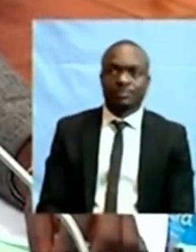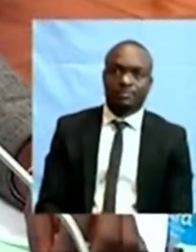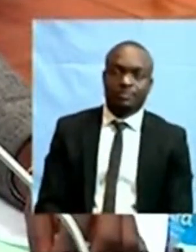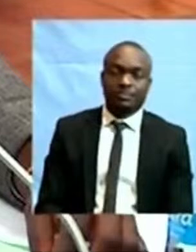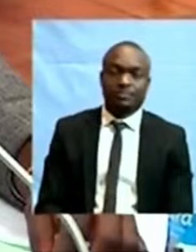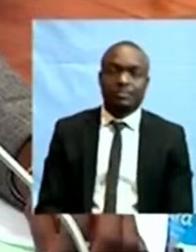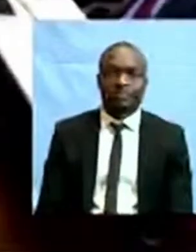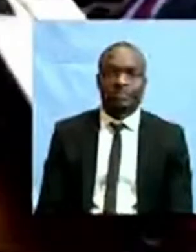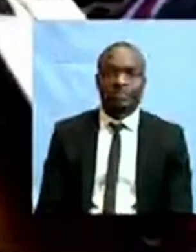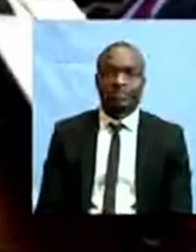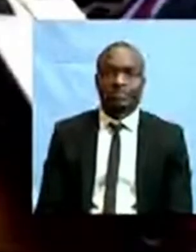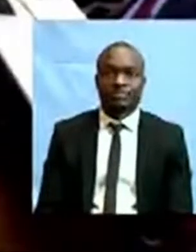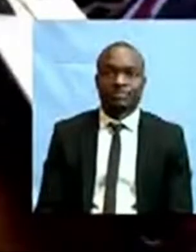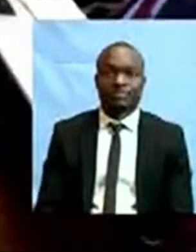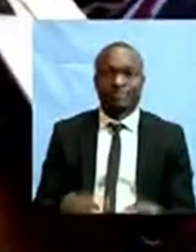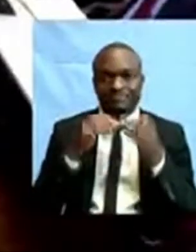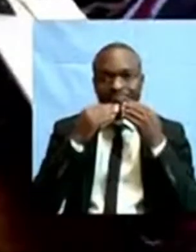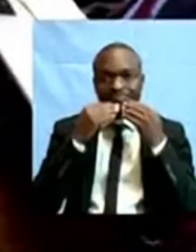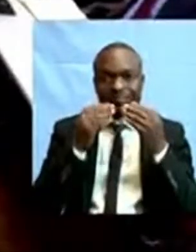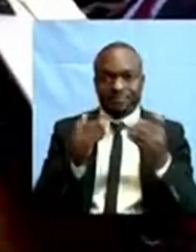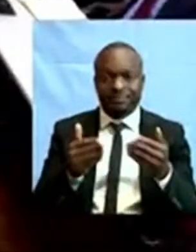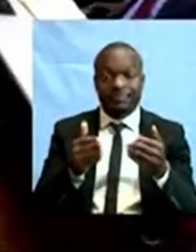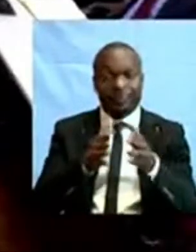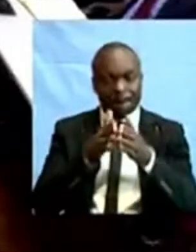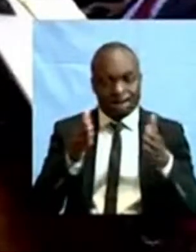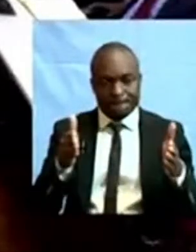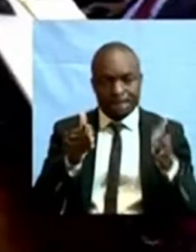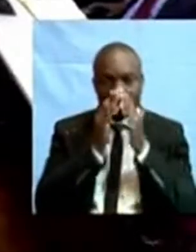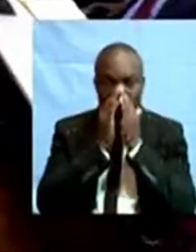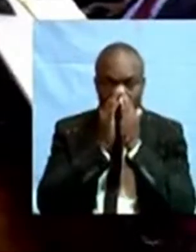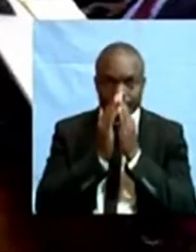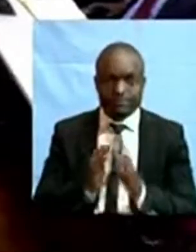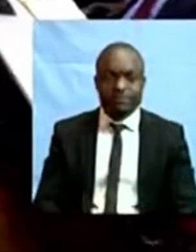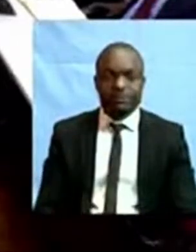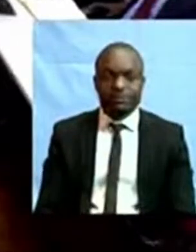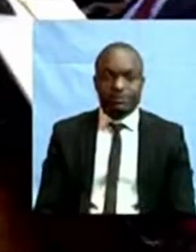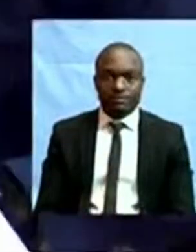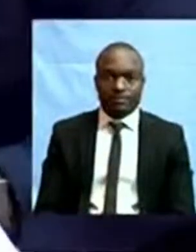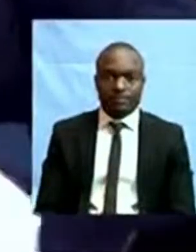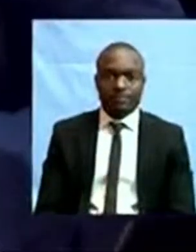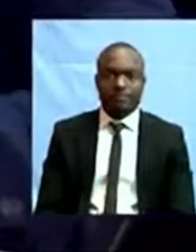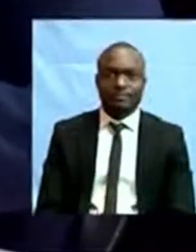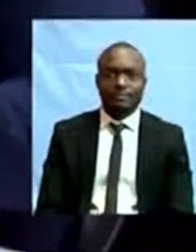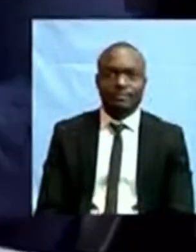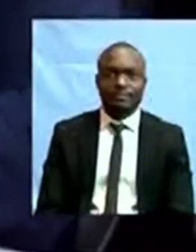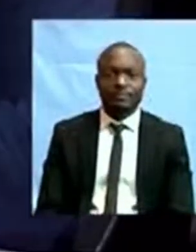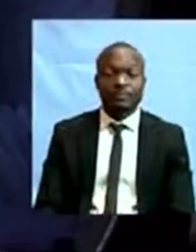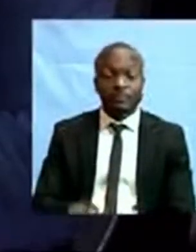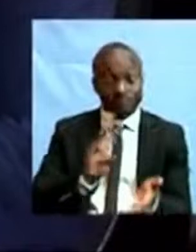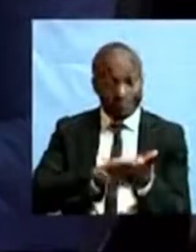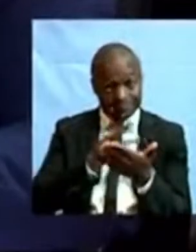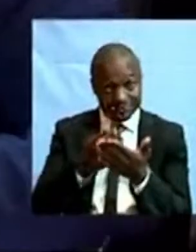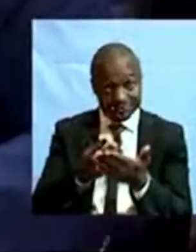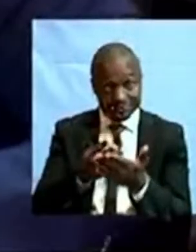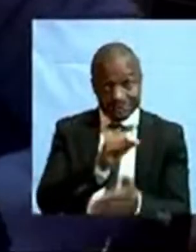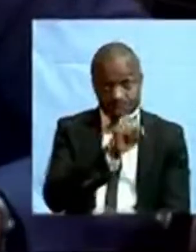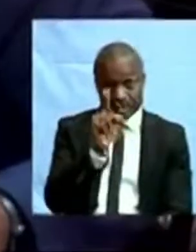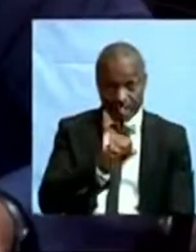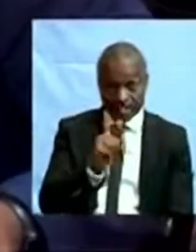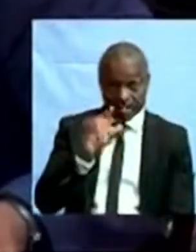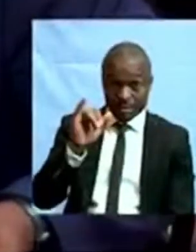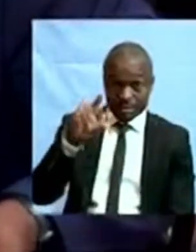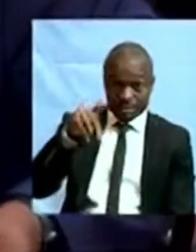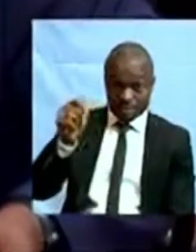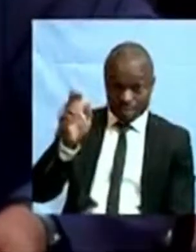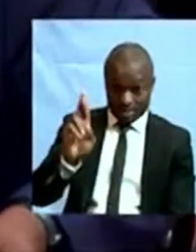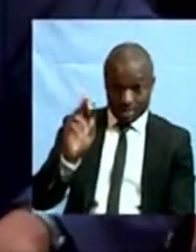Yeah, thank you very much, Chair, and thank you very much to the witness, ZIPA,